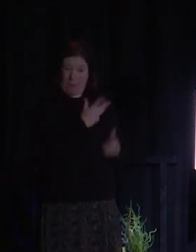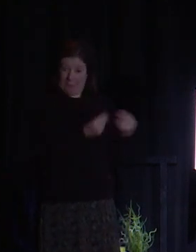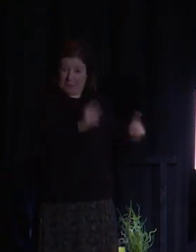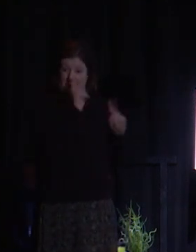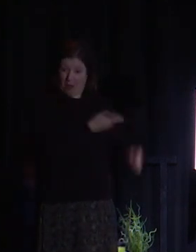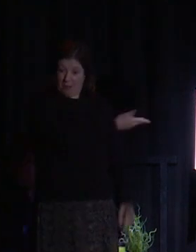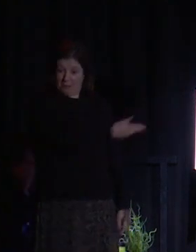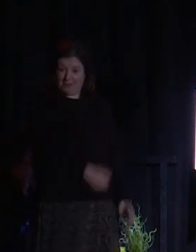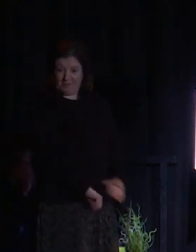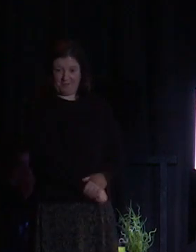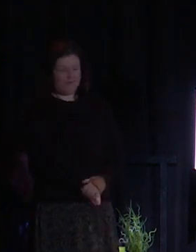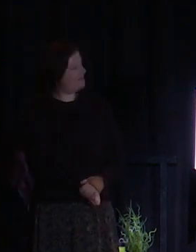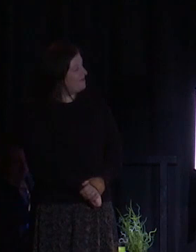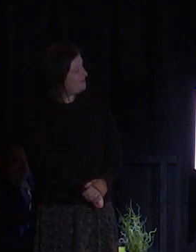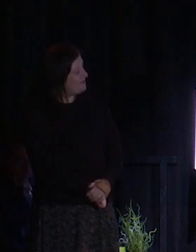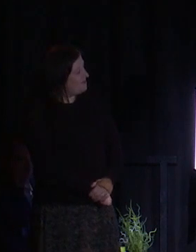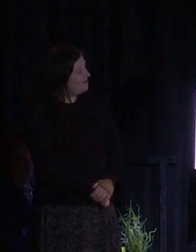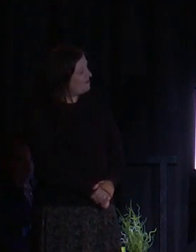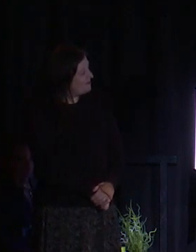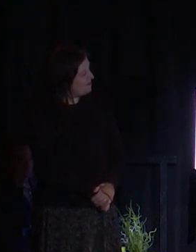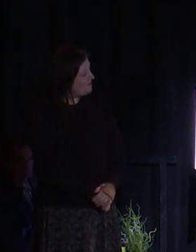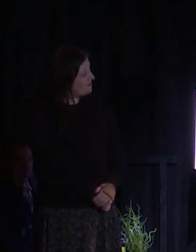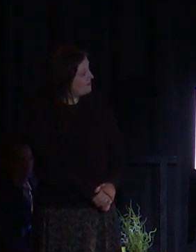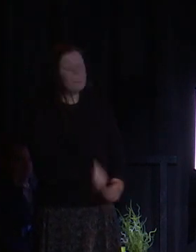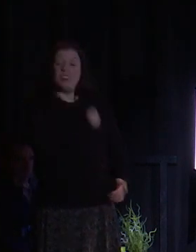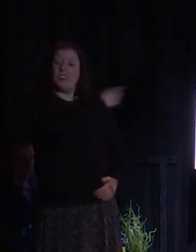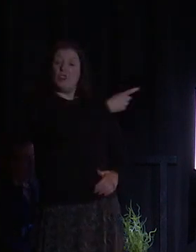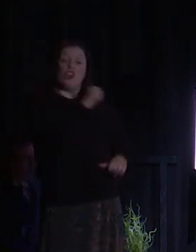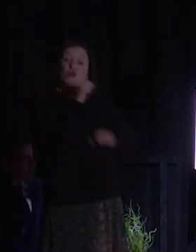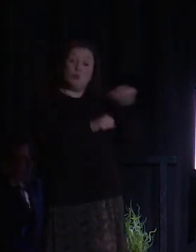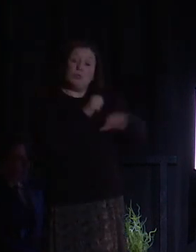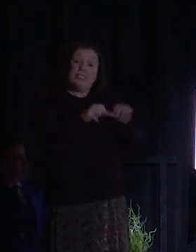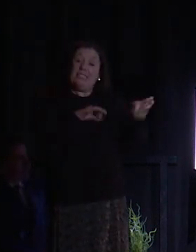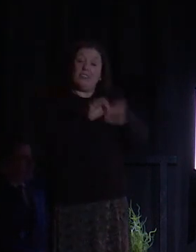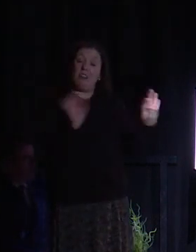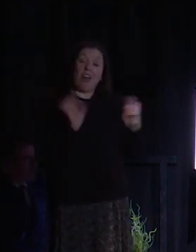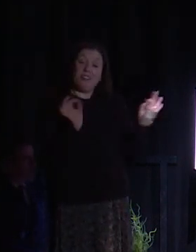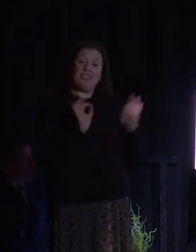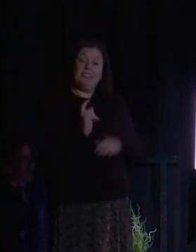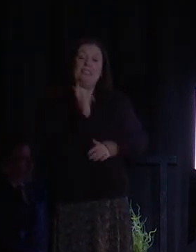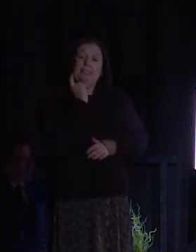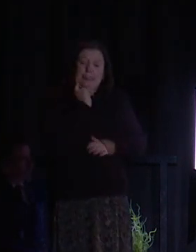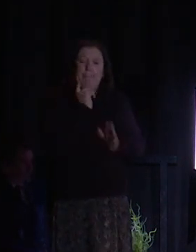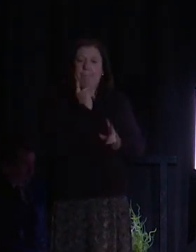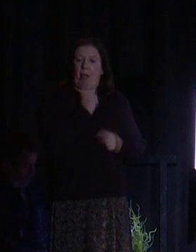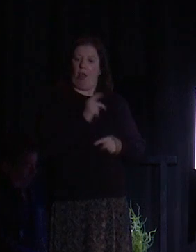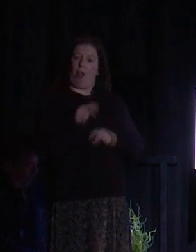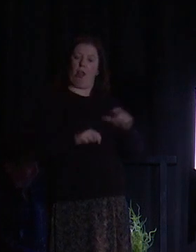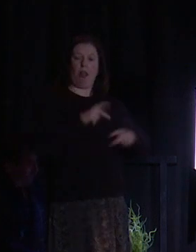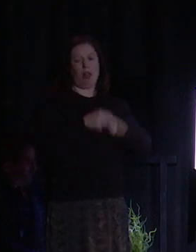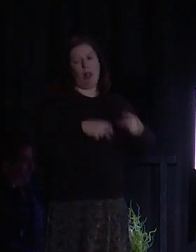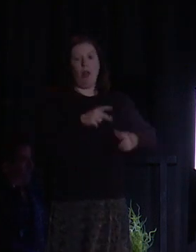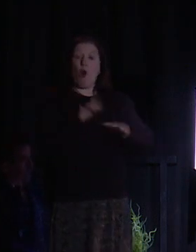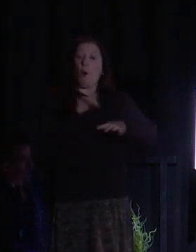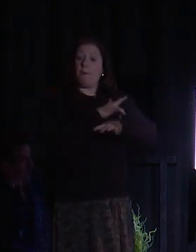bizarre. At present, they have no set routines and some simple bits of choreography. We always give them, or we